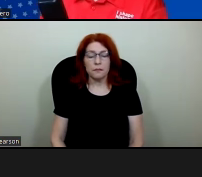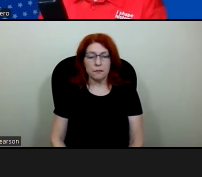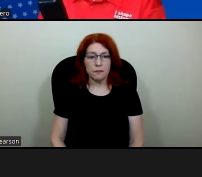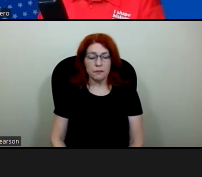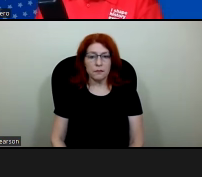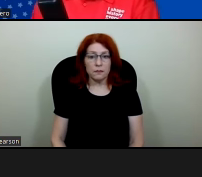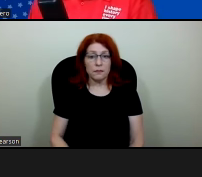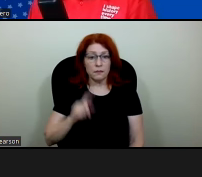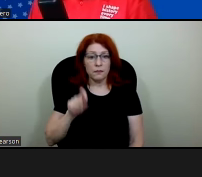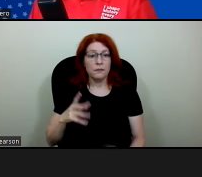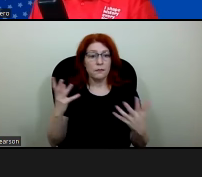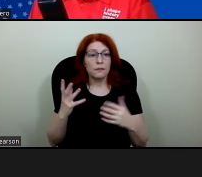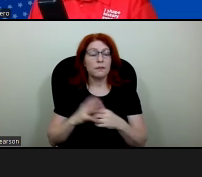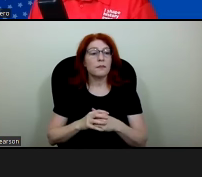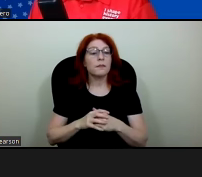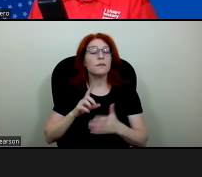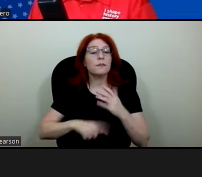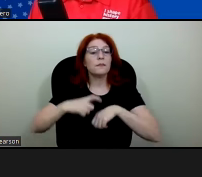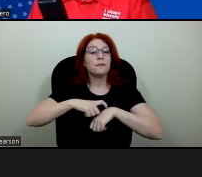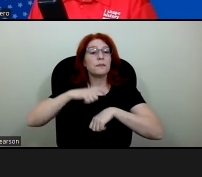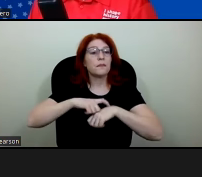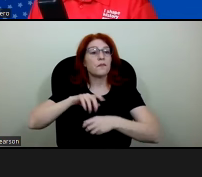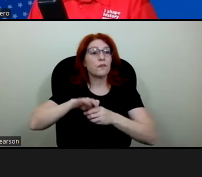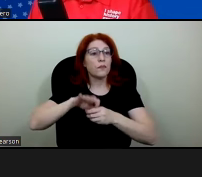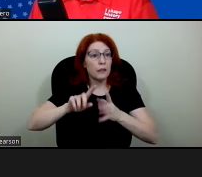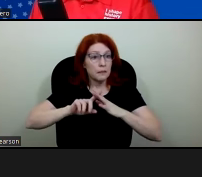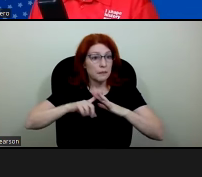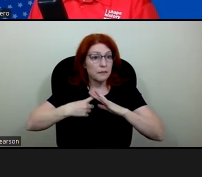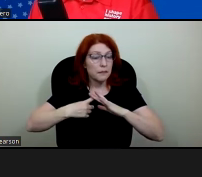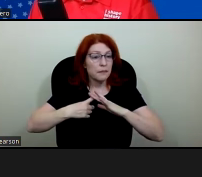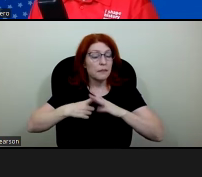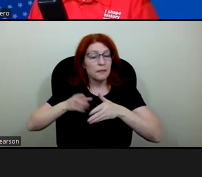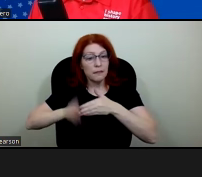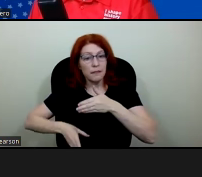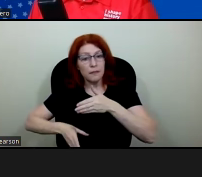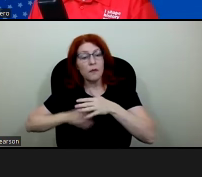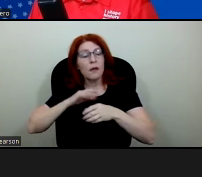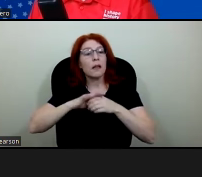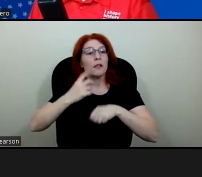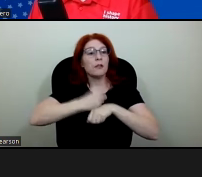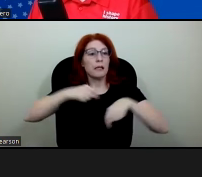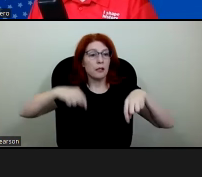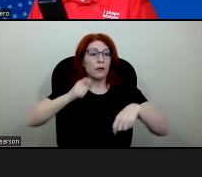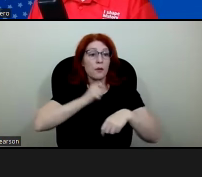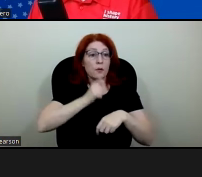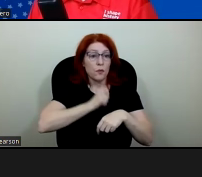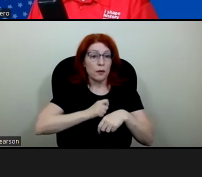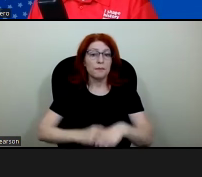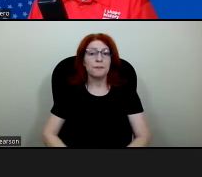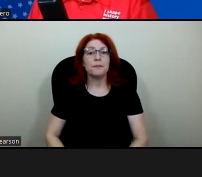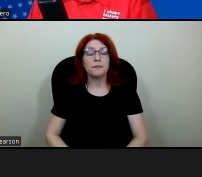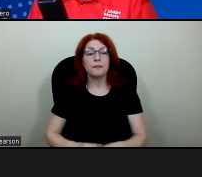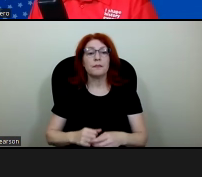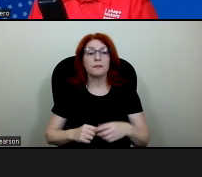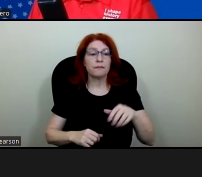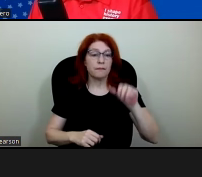So the question is, what time does voting begin and end on election day here in Arizona? We have